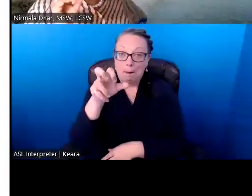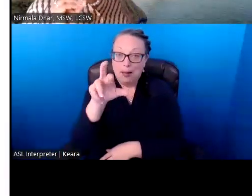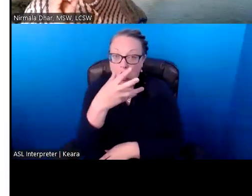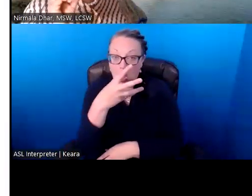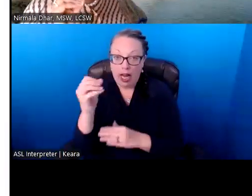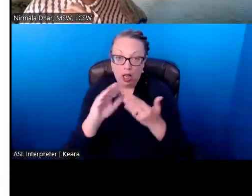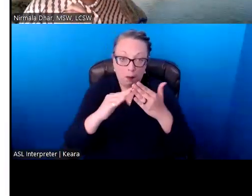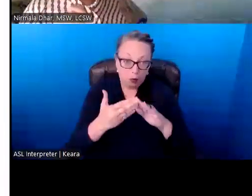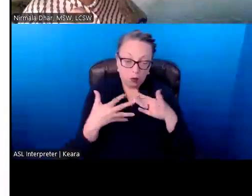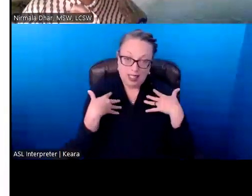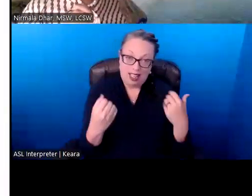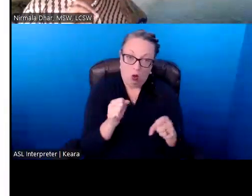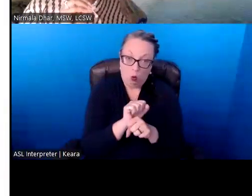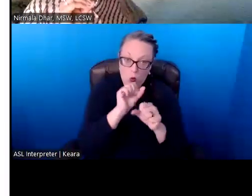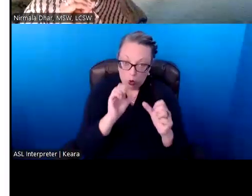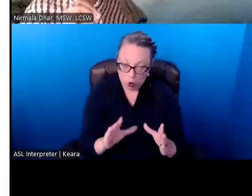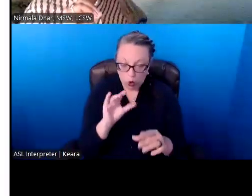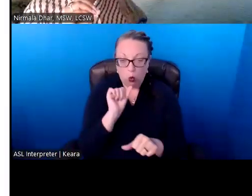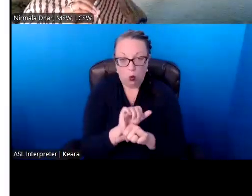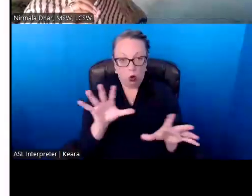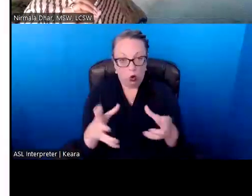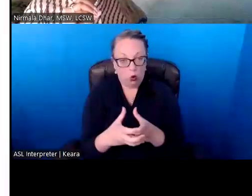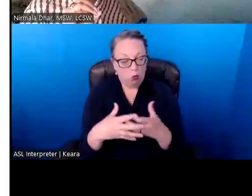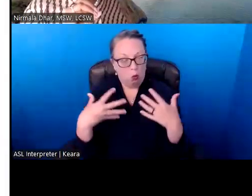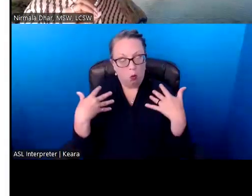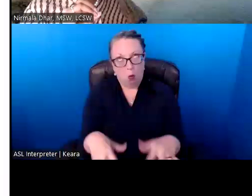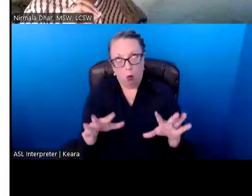health worker workforce has been key.